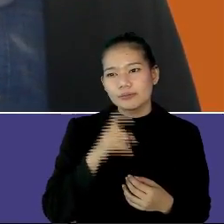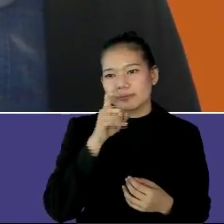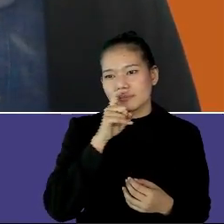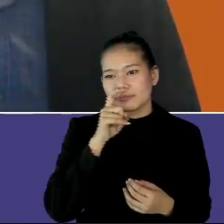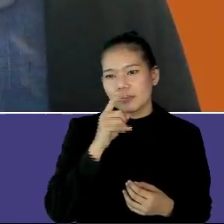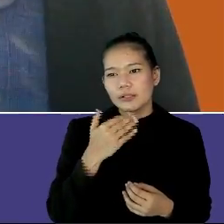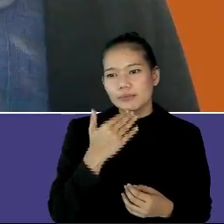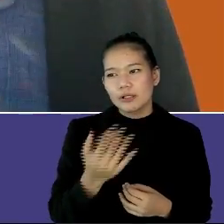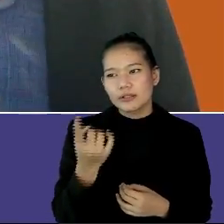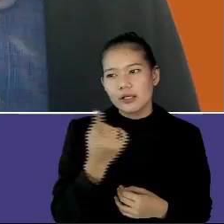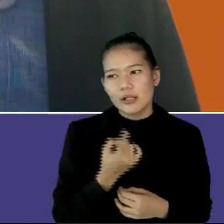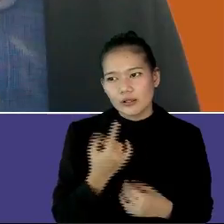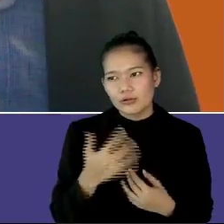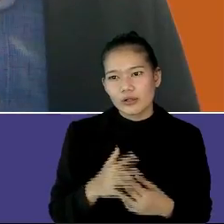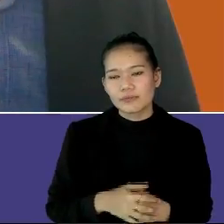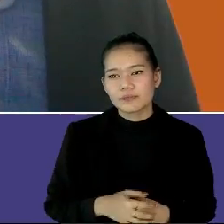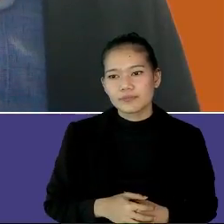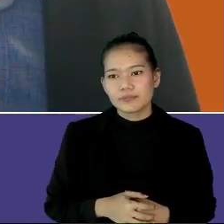us today.